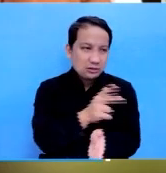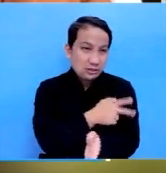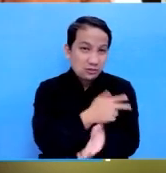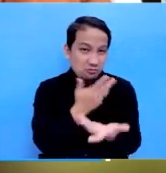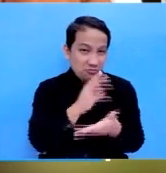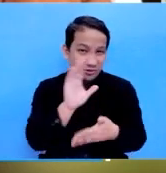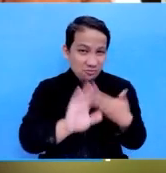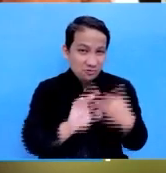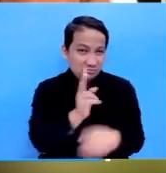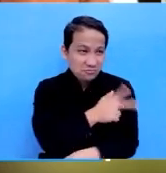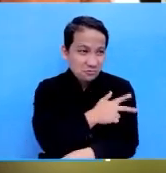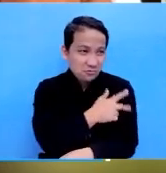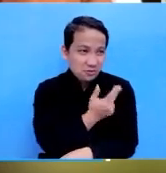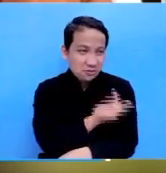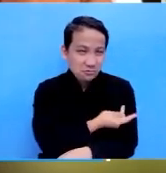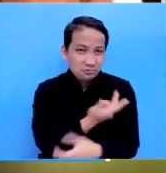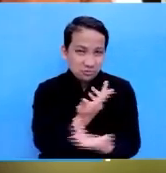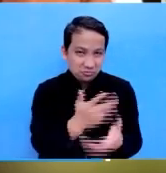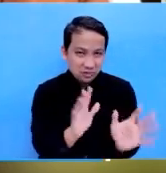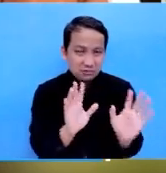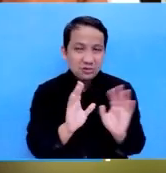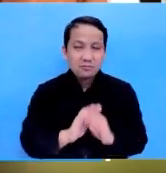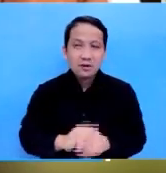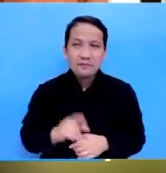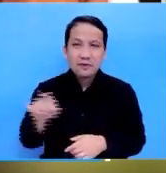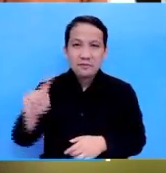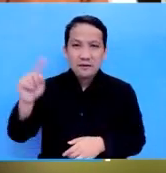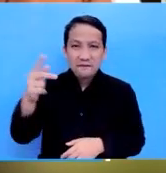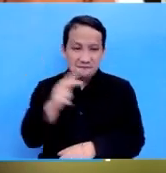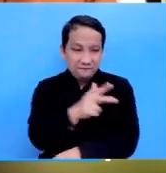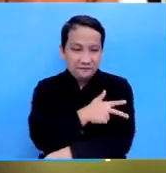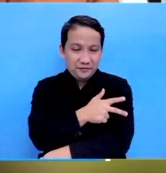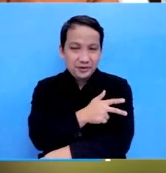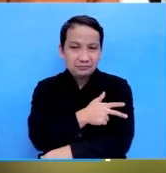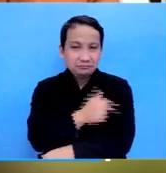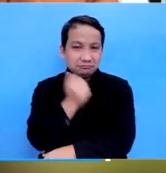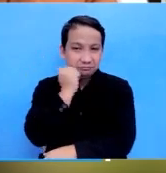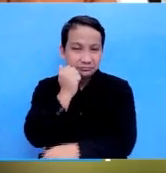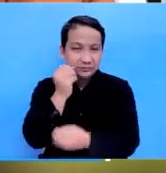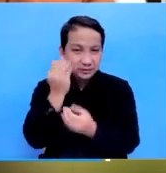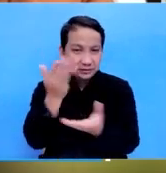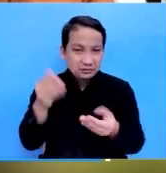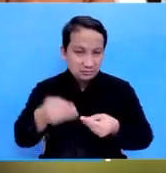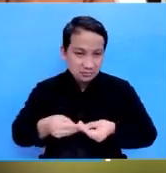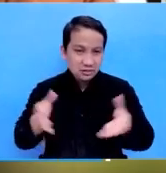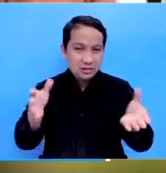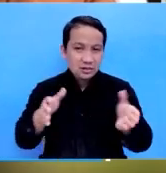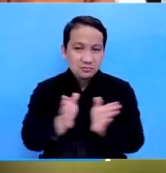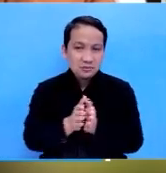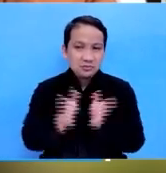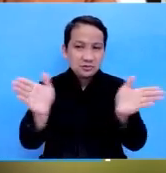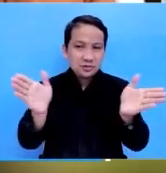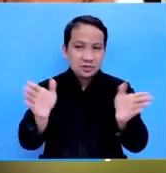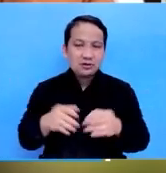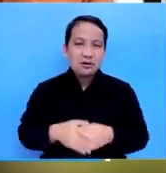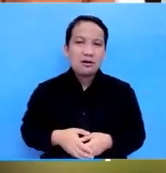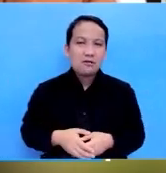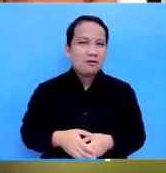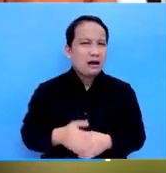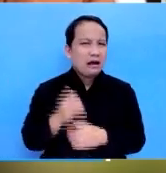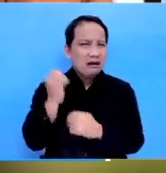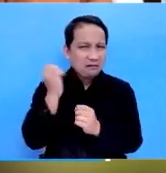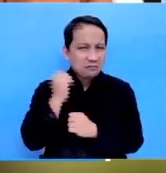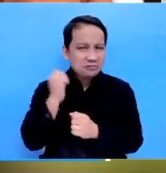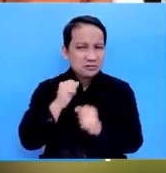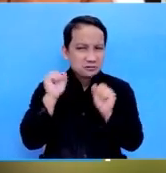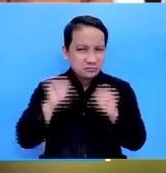tayong vaccines, since the first boosters already given to the general population, I hope na marami